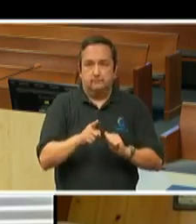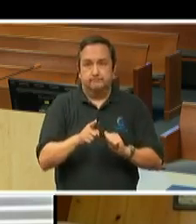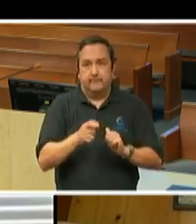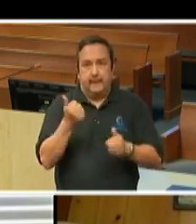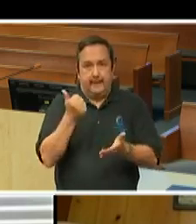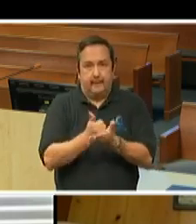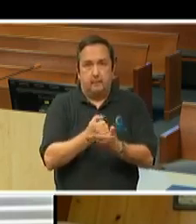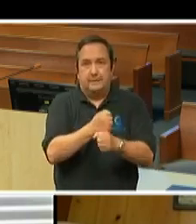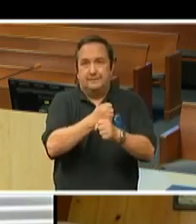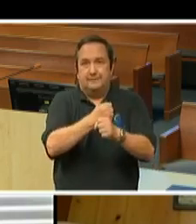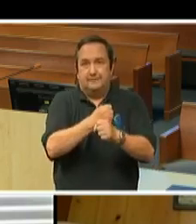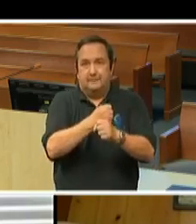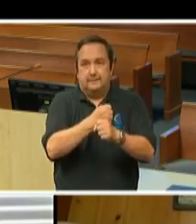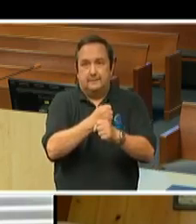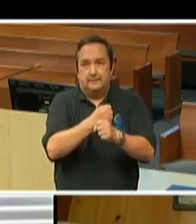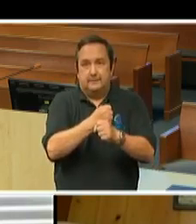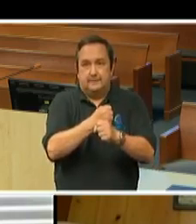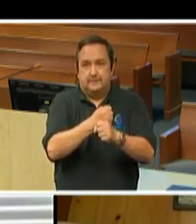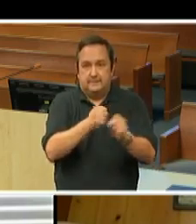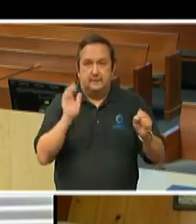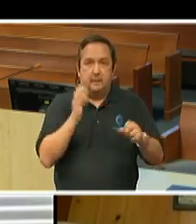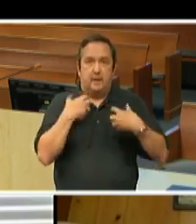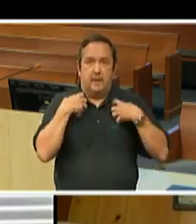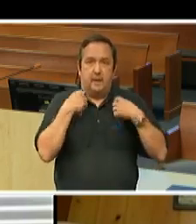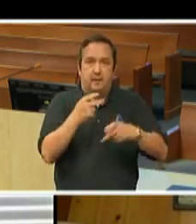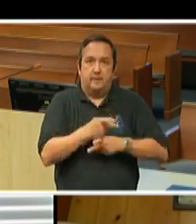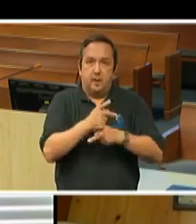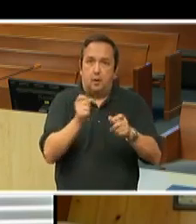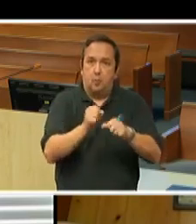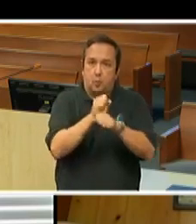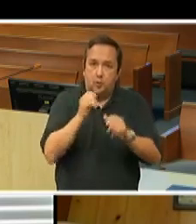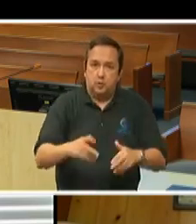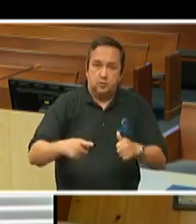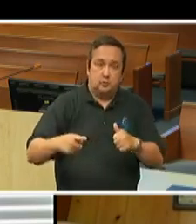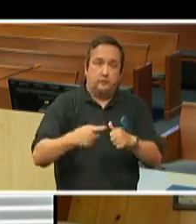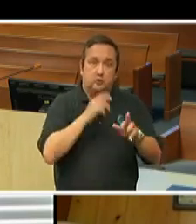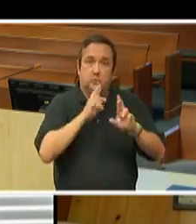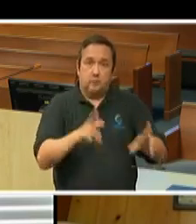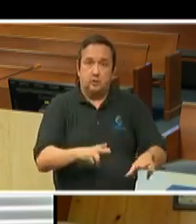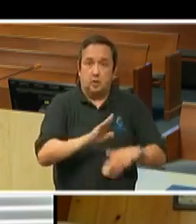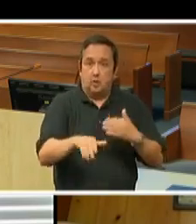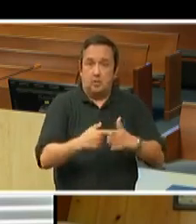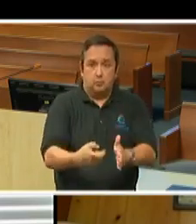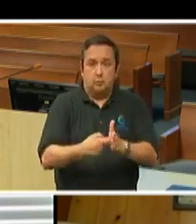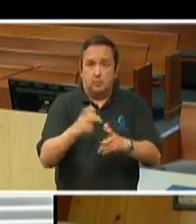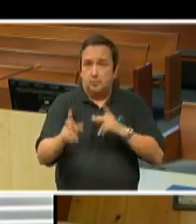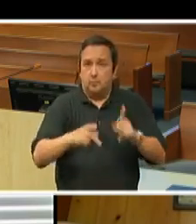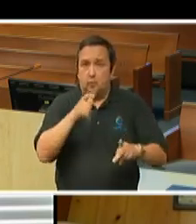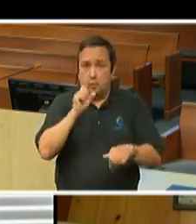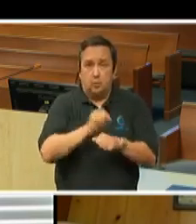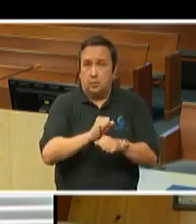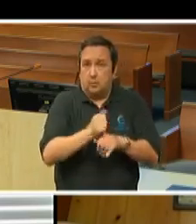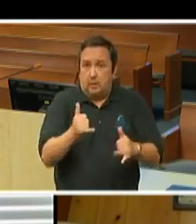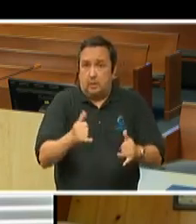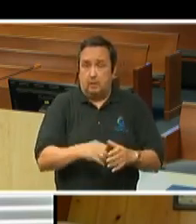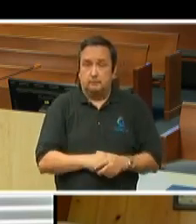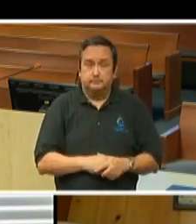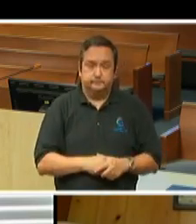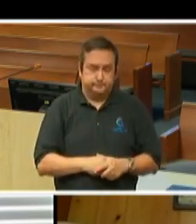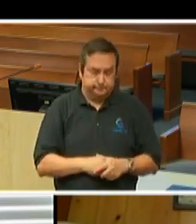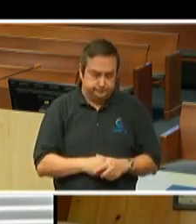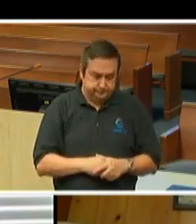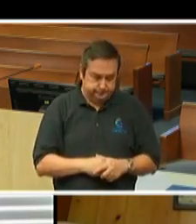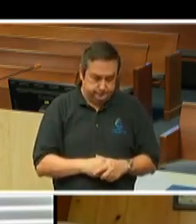help save our healthcare workers, our first responders, and all of our essential folks that are working. From